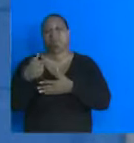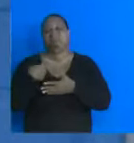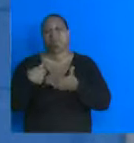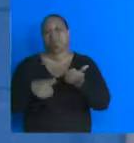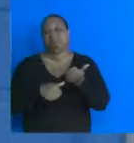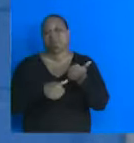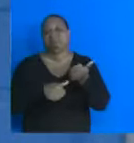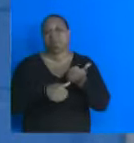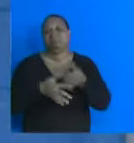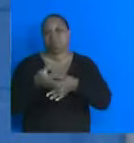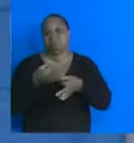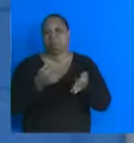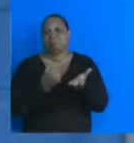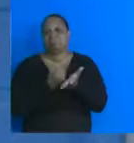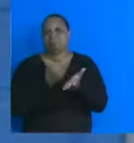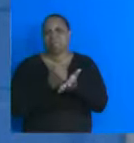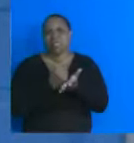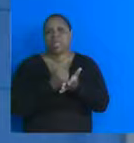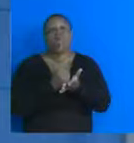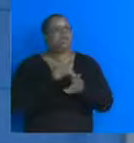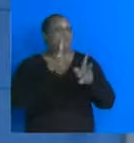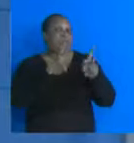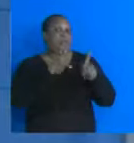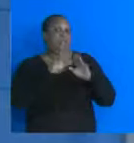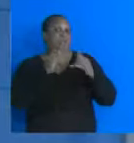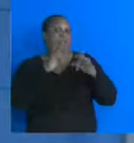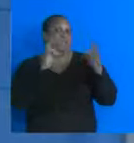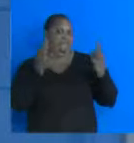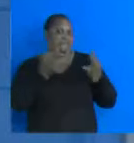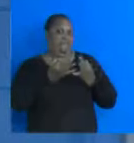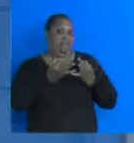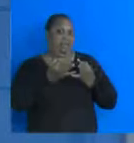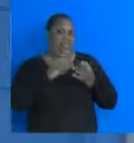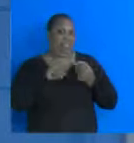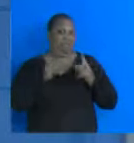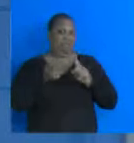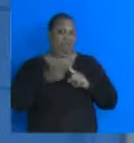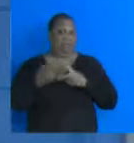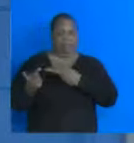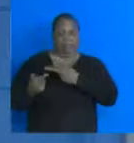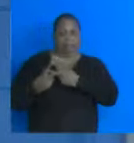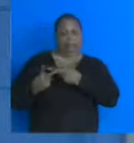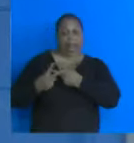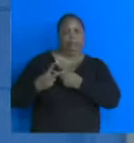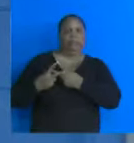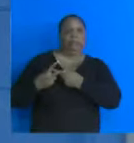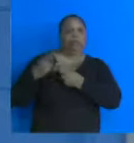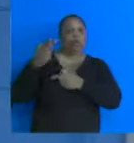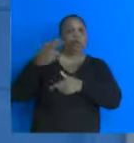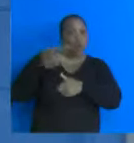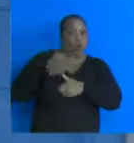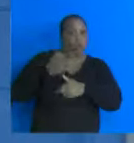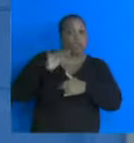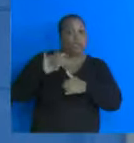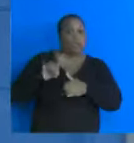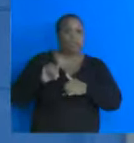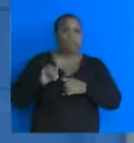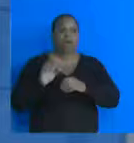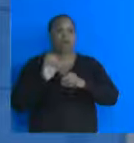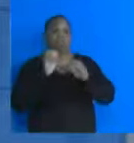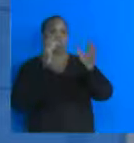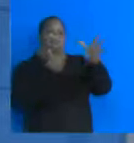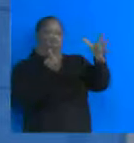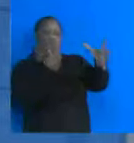for that. Persons who have family or friends who will be in a quarantine hotel will be allowed to drop essential